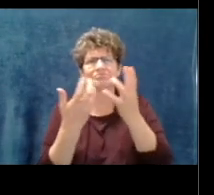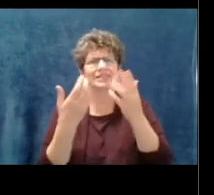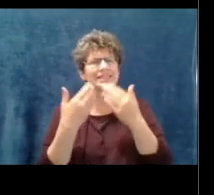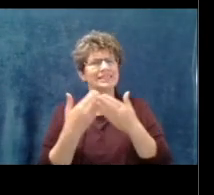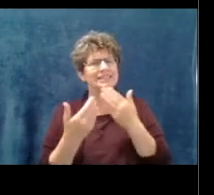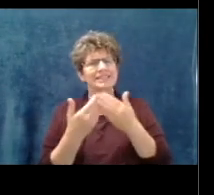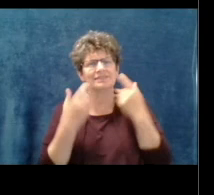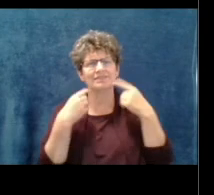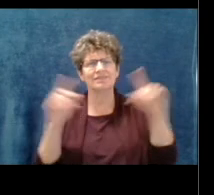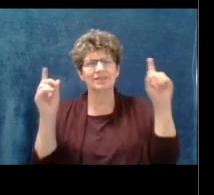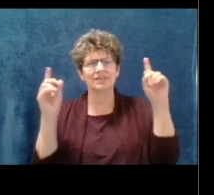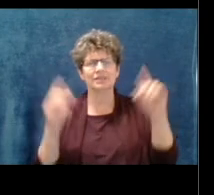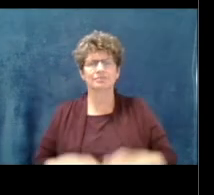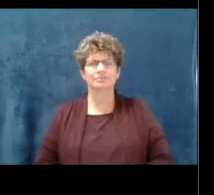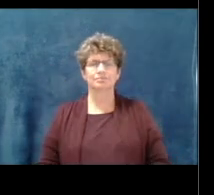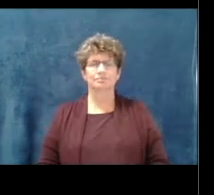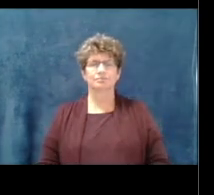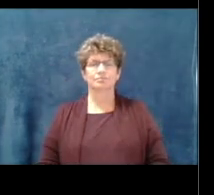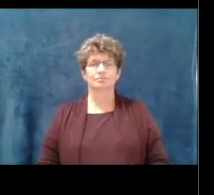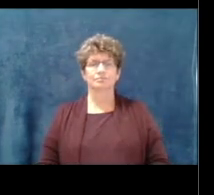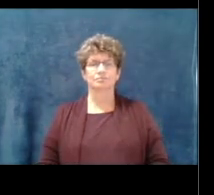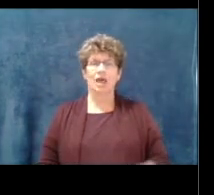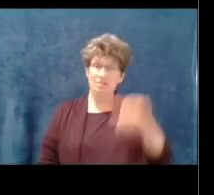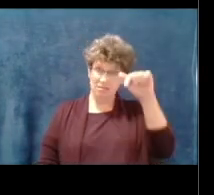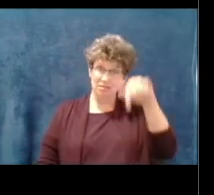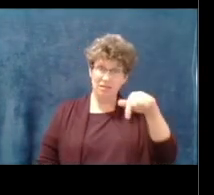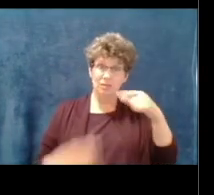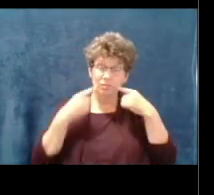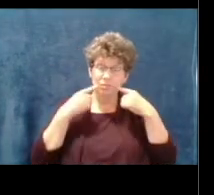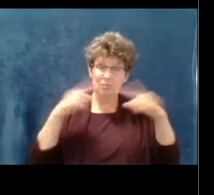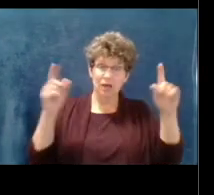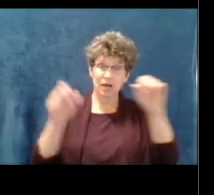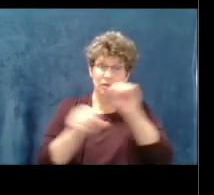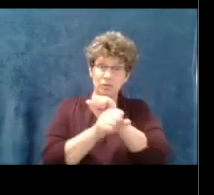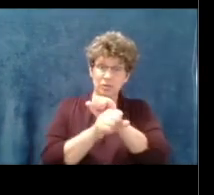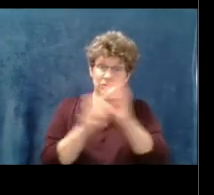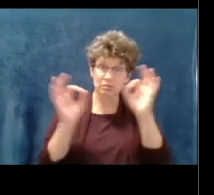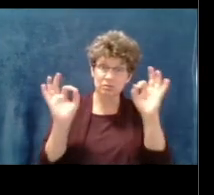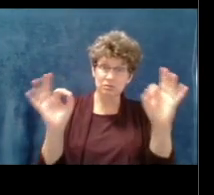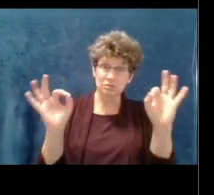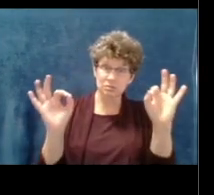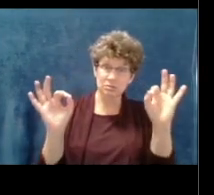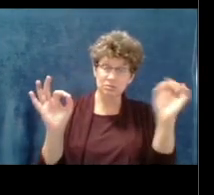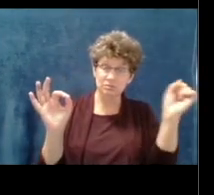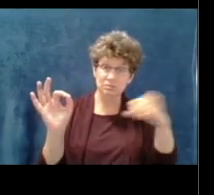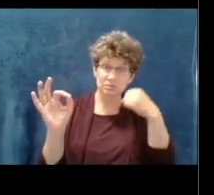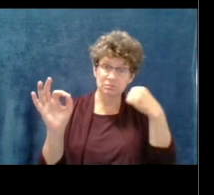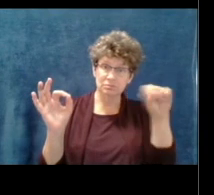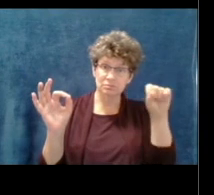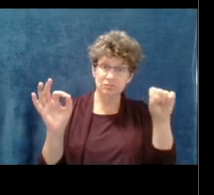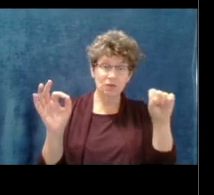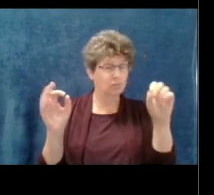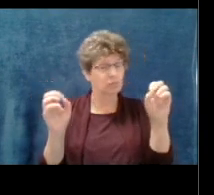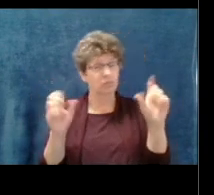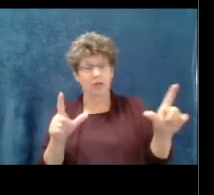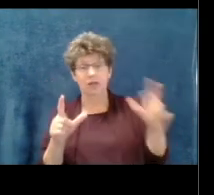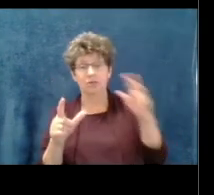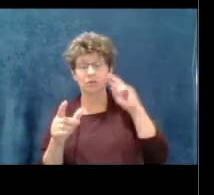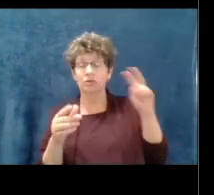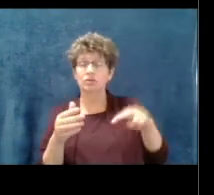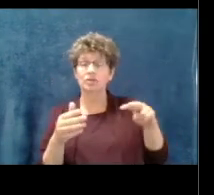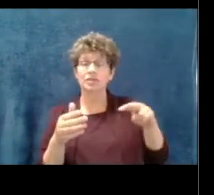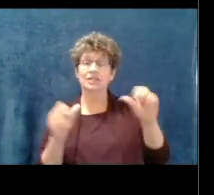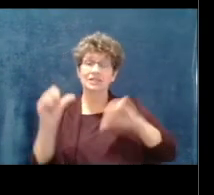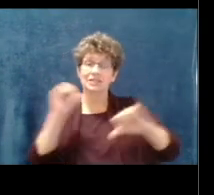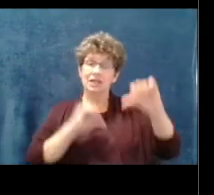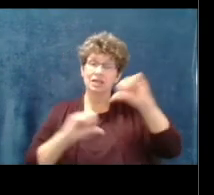Okay, so does this work? Well, the science has been done. It was fairly promising in early clinical trials. So the